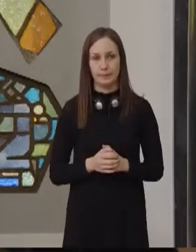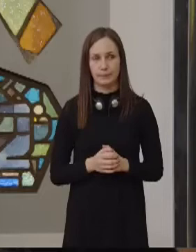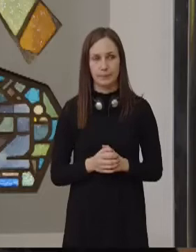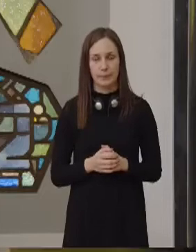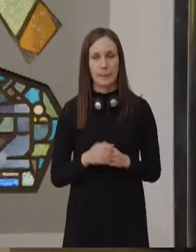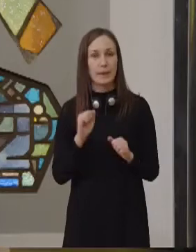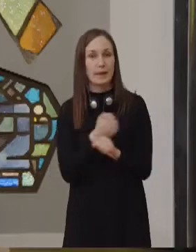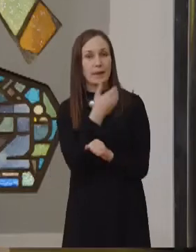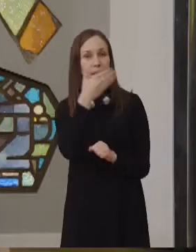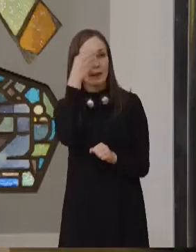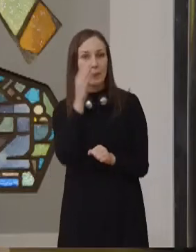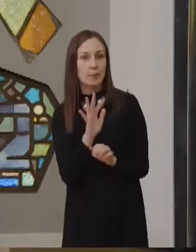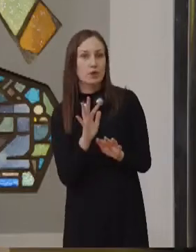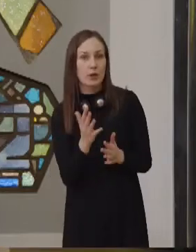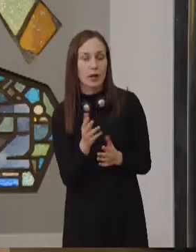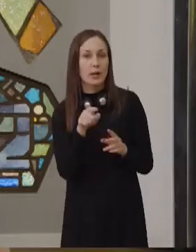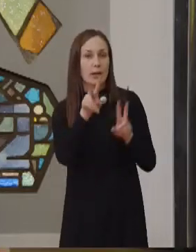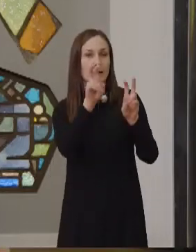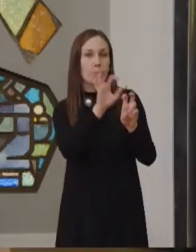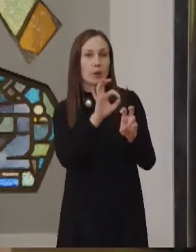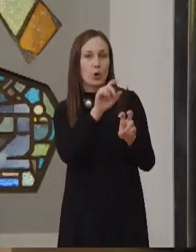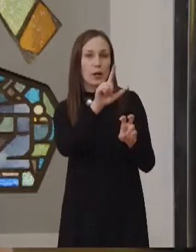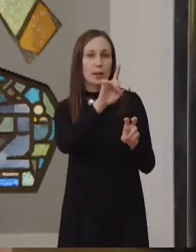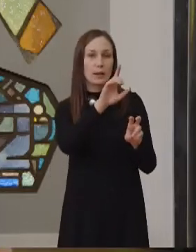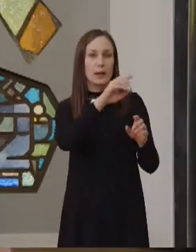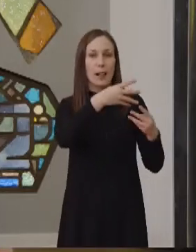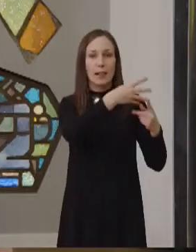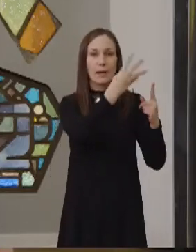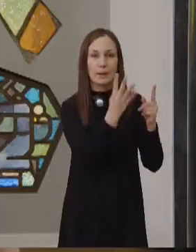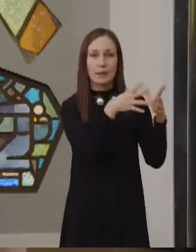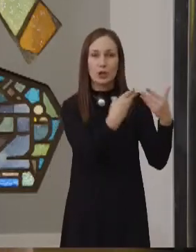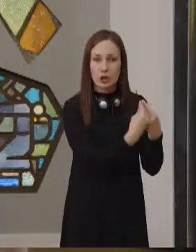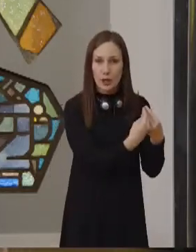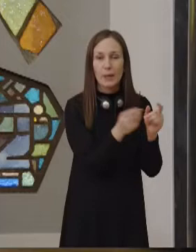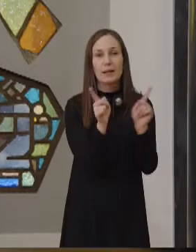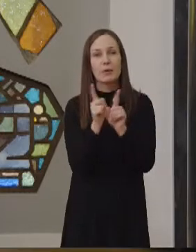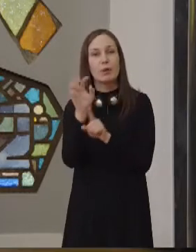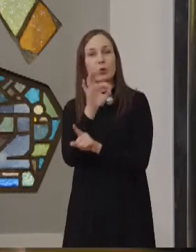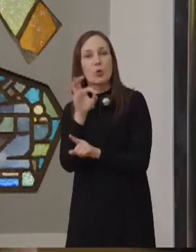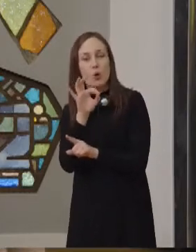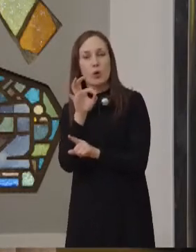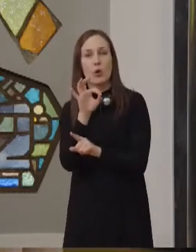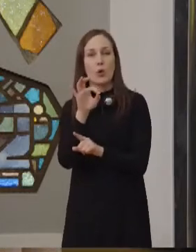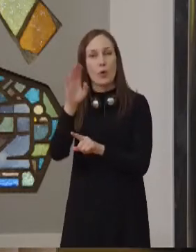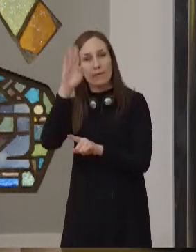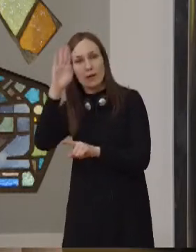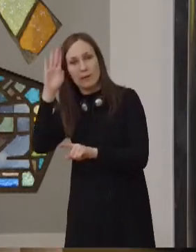marriage is considered as one form of a family. We're speaking here not only about the